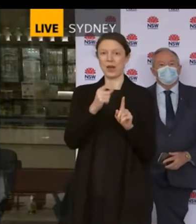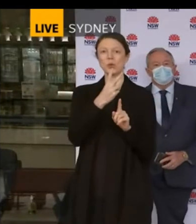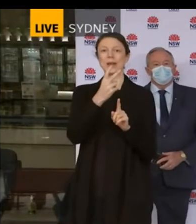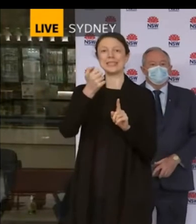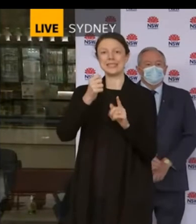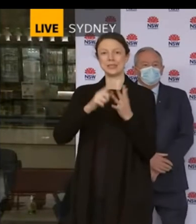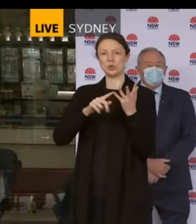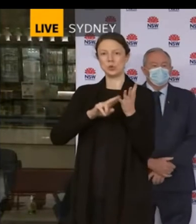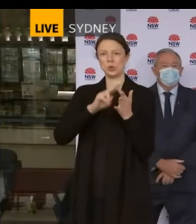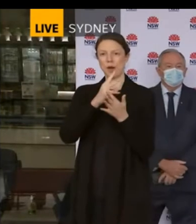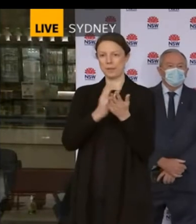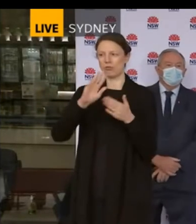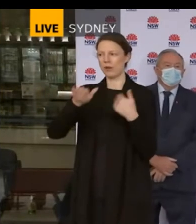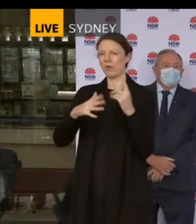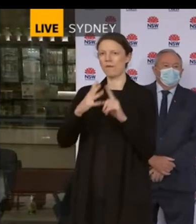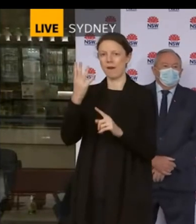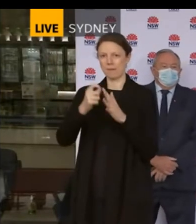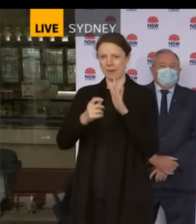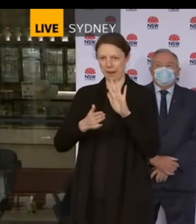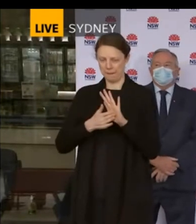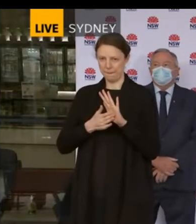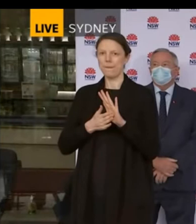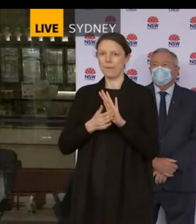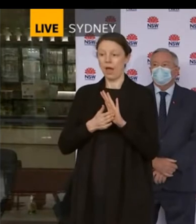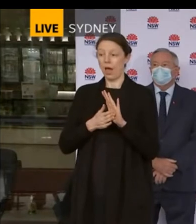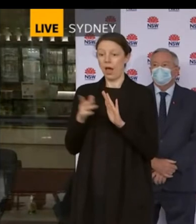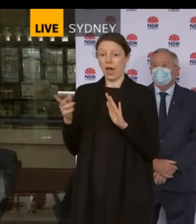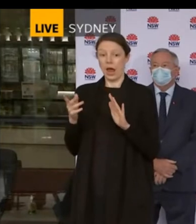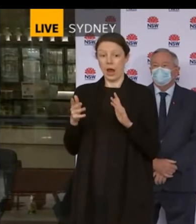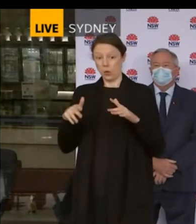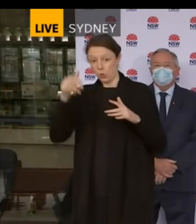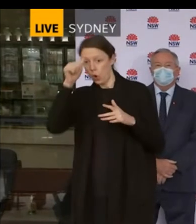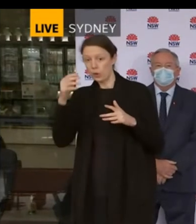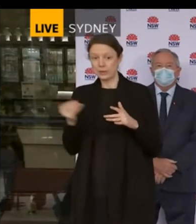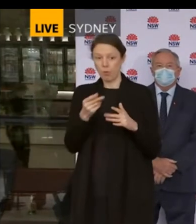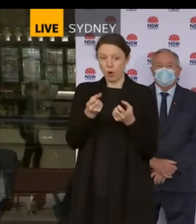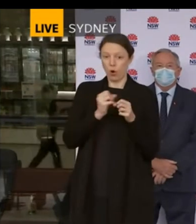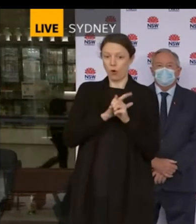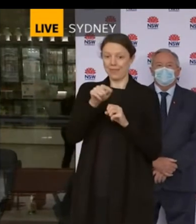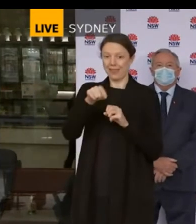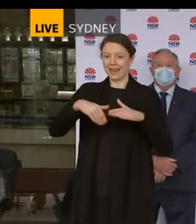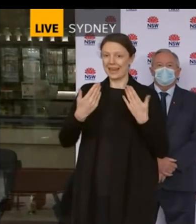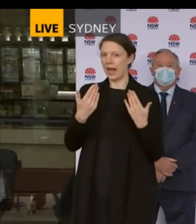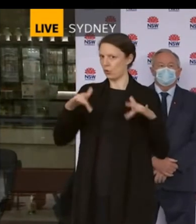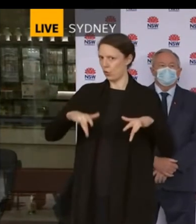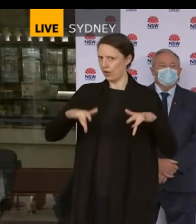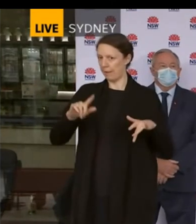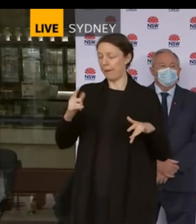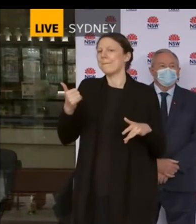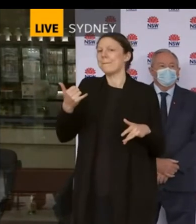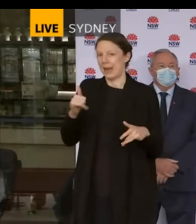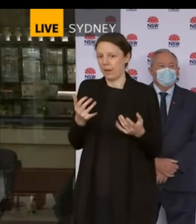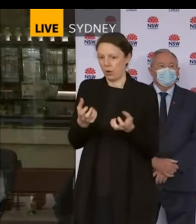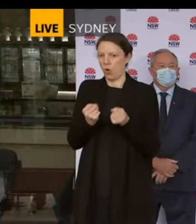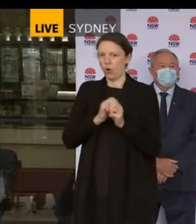.30pm to 5pm. There is no transmission yet on that day, but it is critical we will be getting those details out in the public